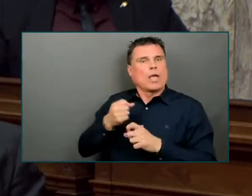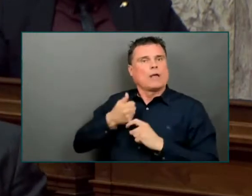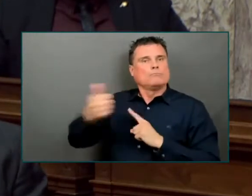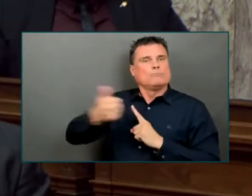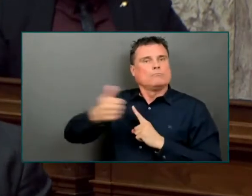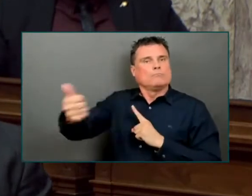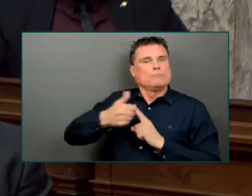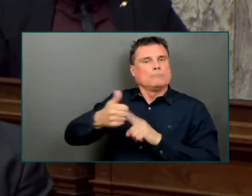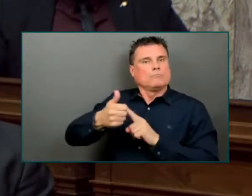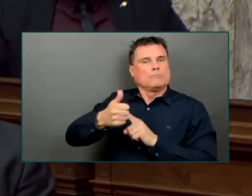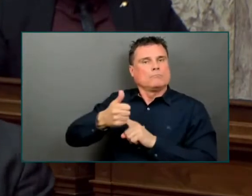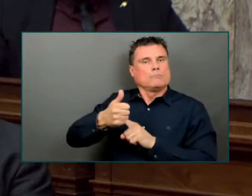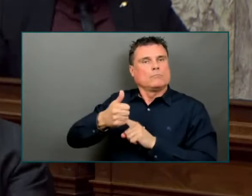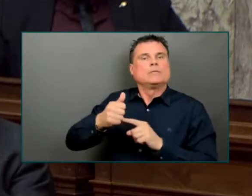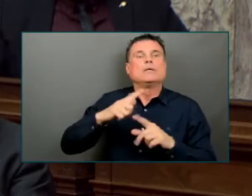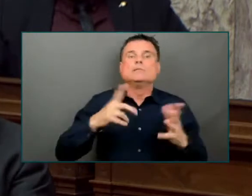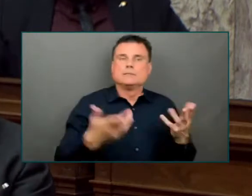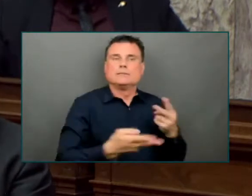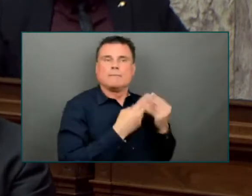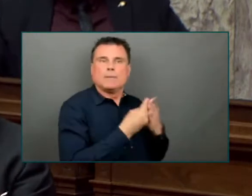longer pay PST.